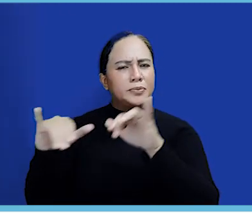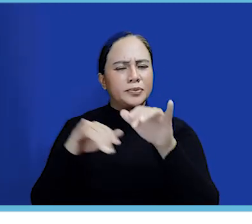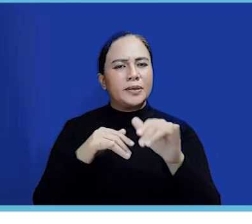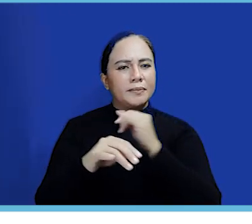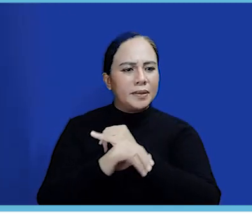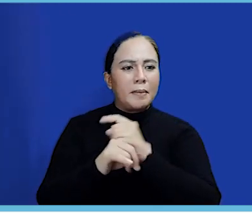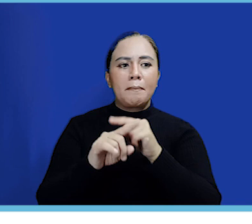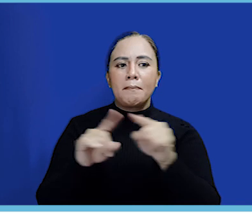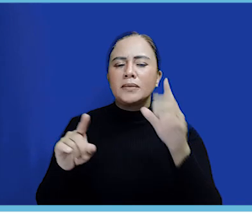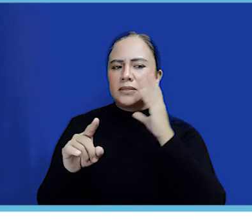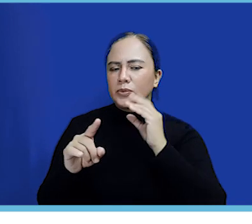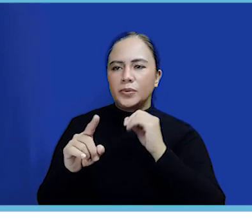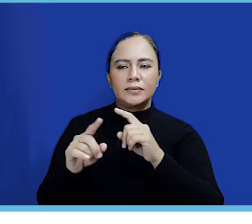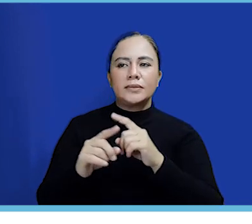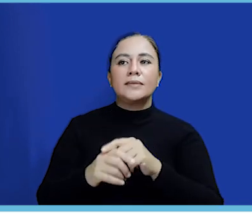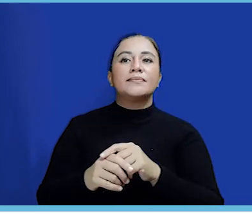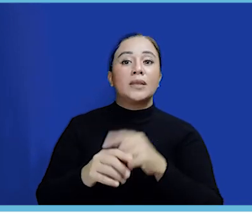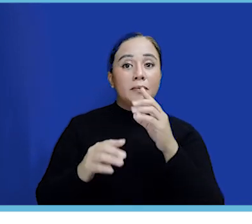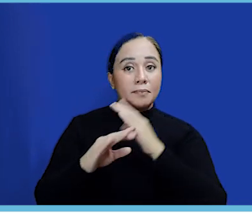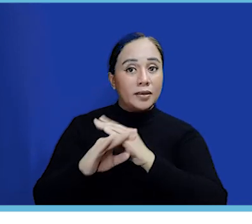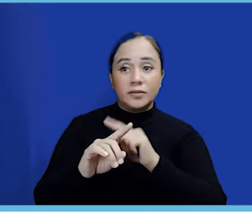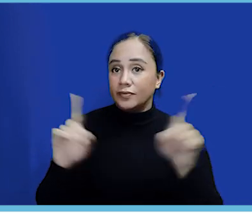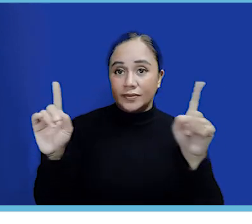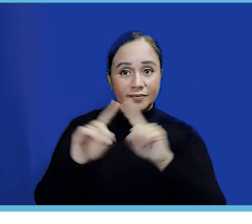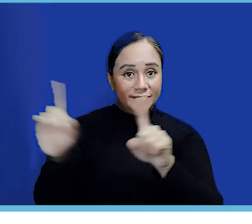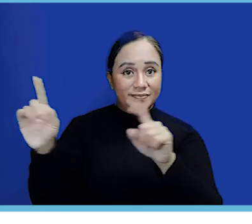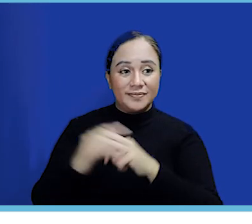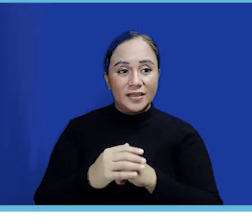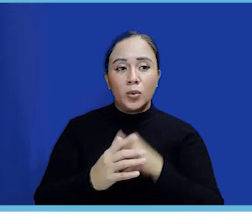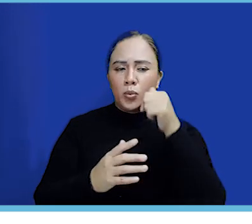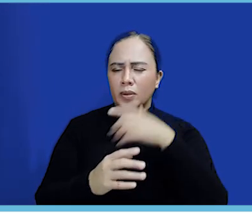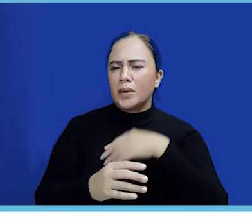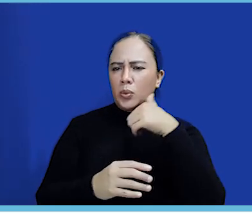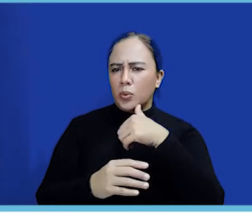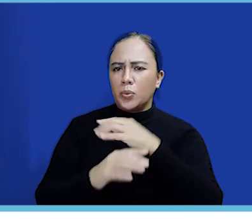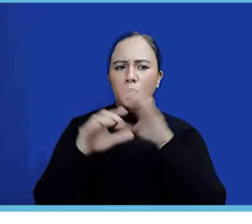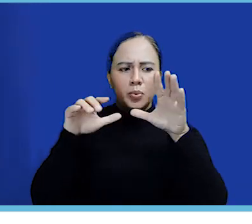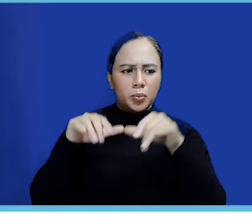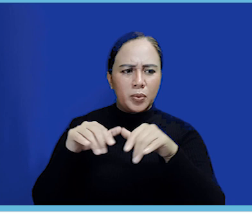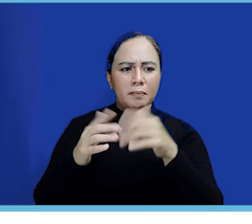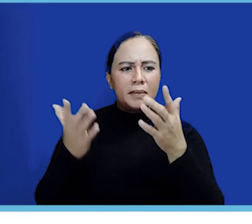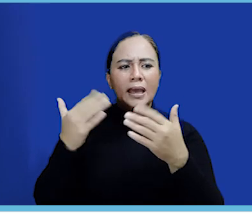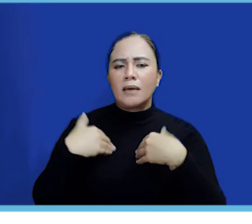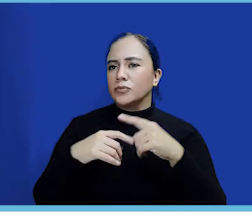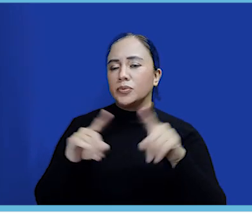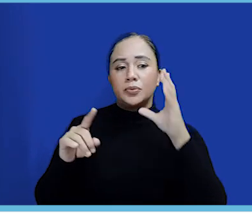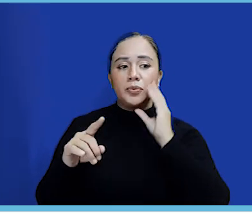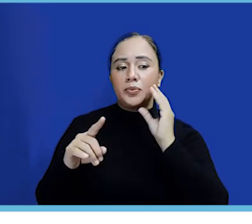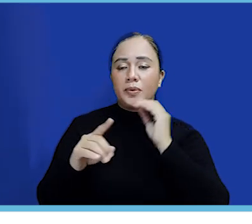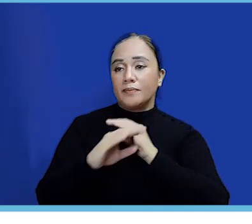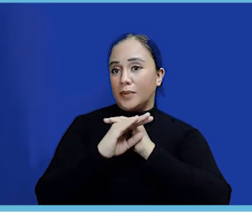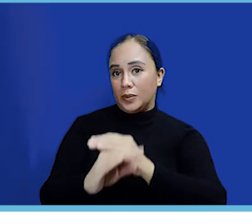similar impairments but experience barriers differently. Women and girls with disabilities may have a